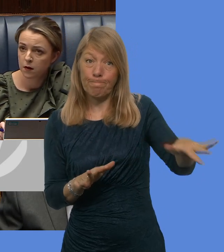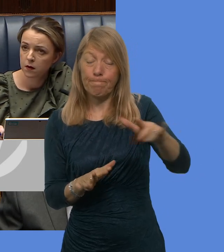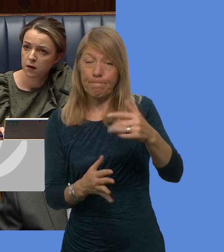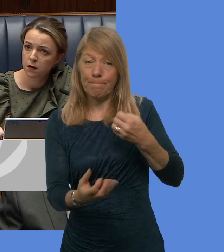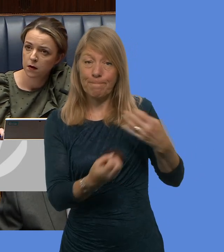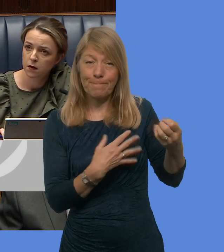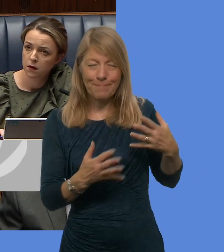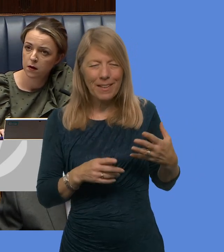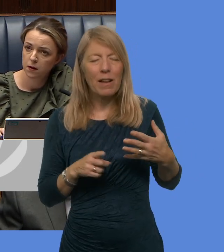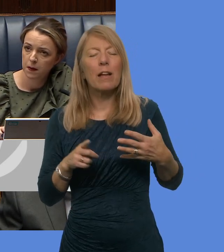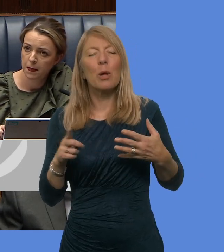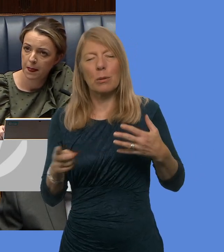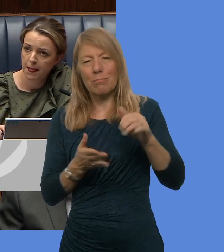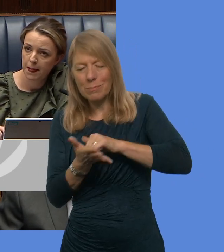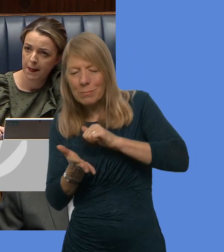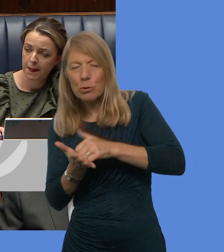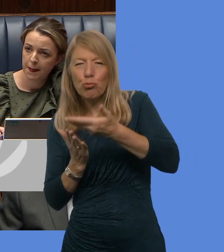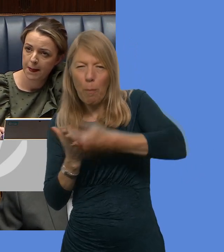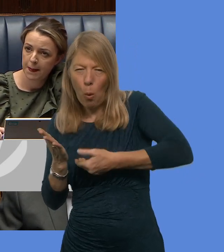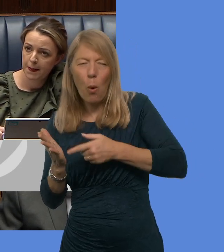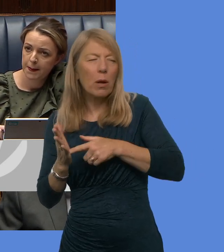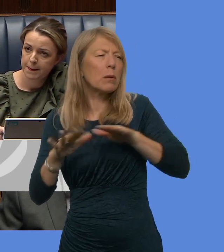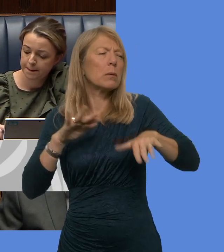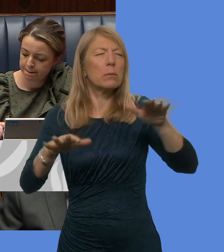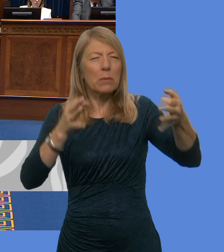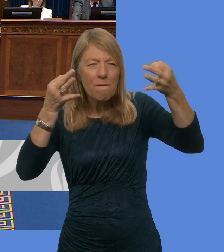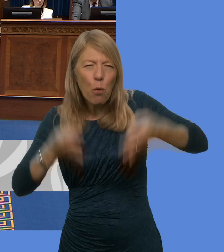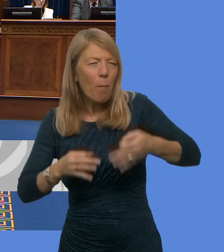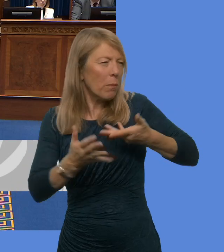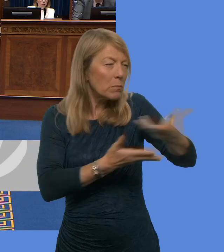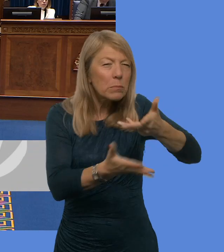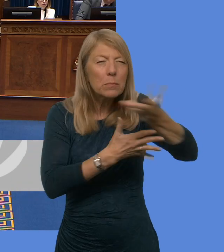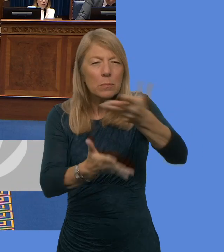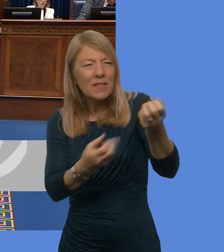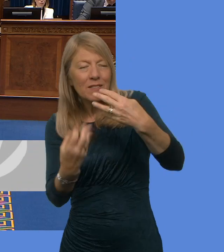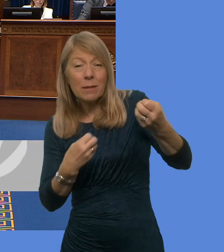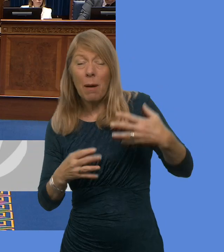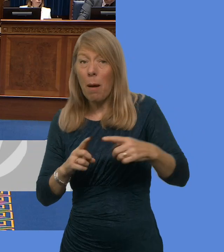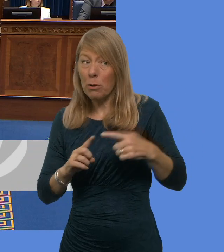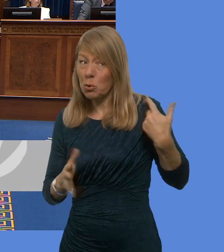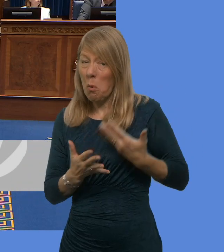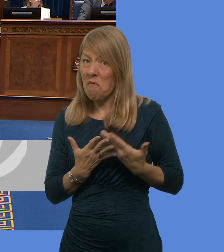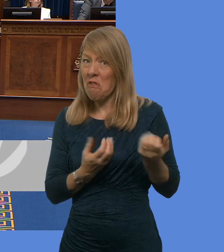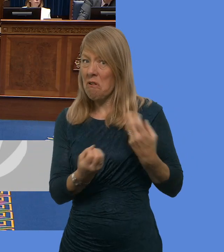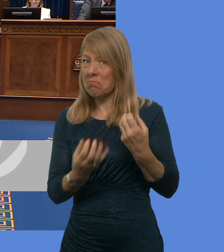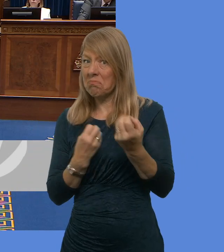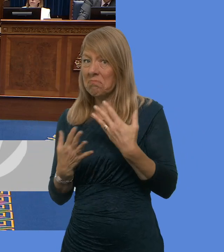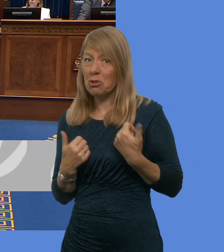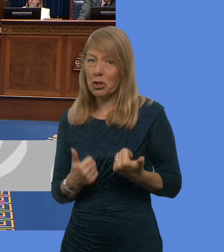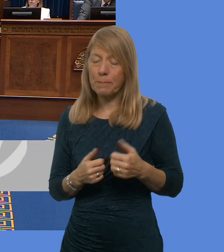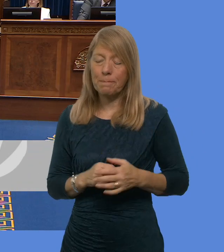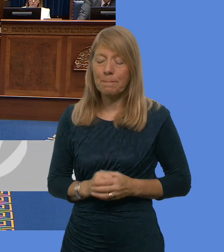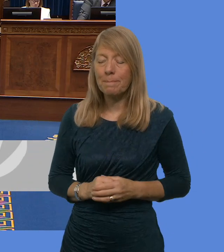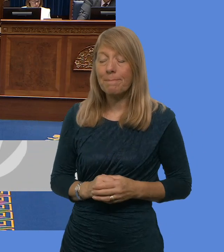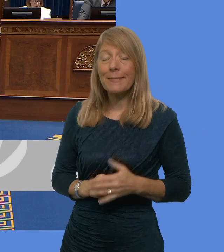understand those benefits much further, but I think it's only right and proper the committee's given its place. Gimmons. I thank the Minister for his answer, and I know